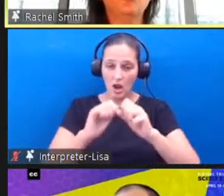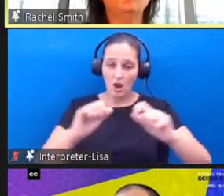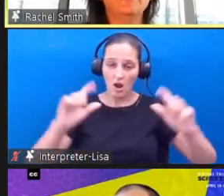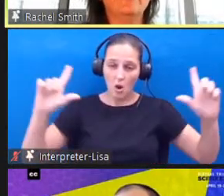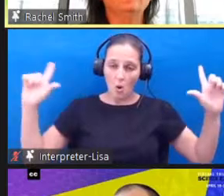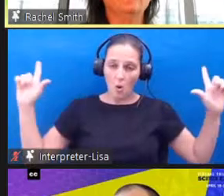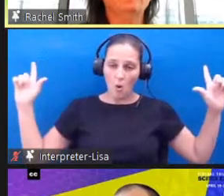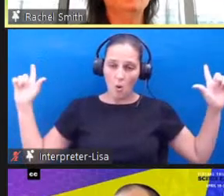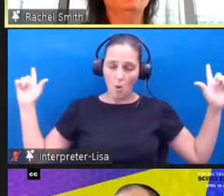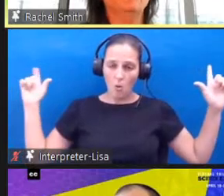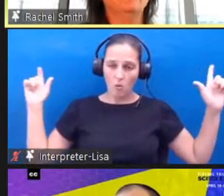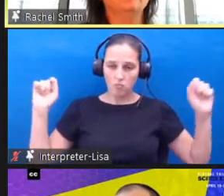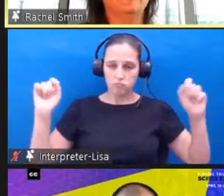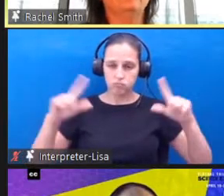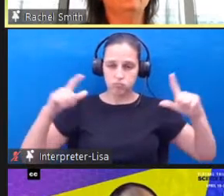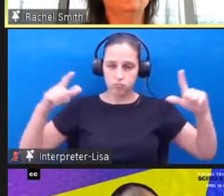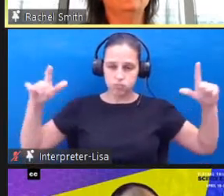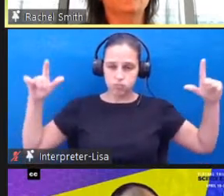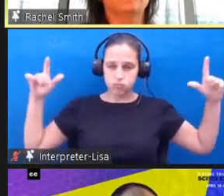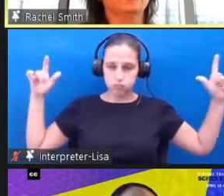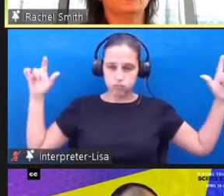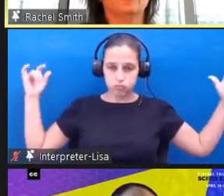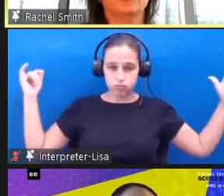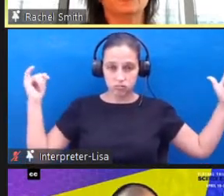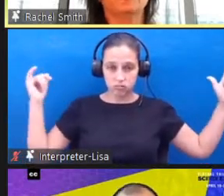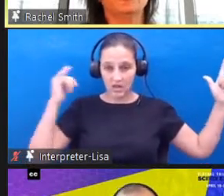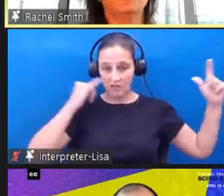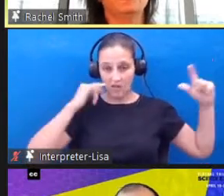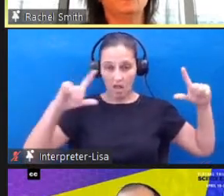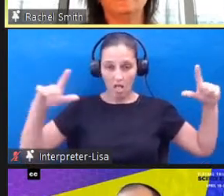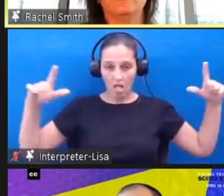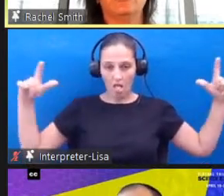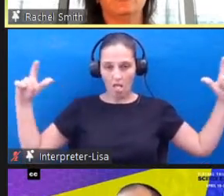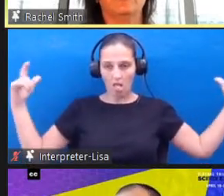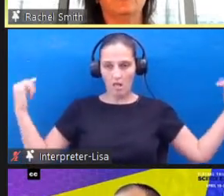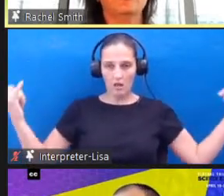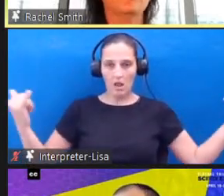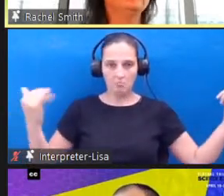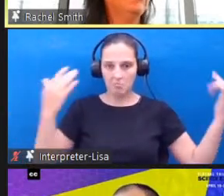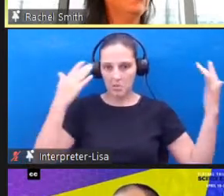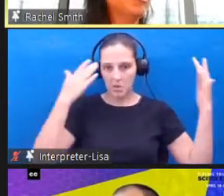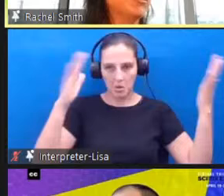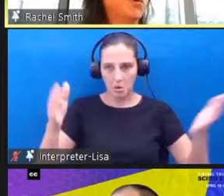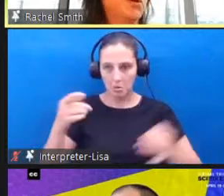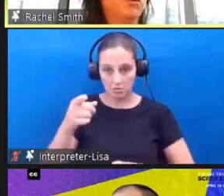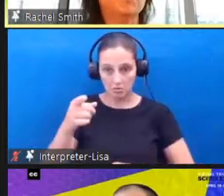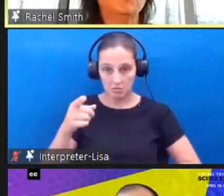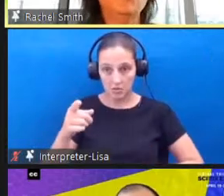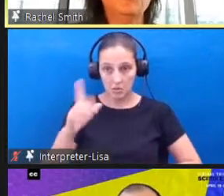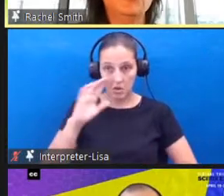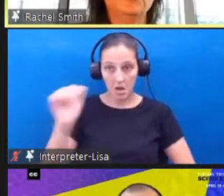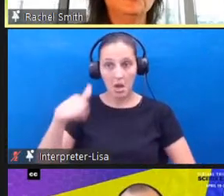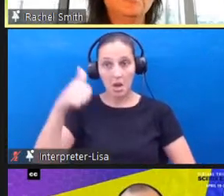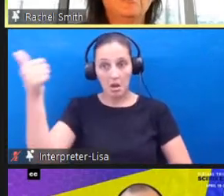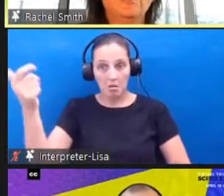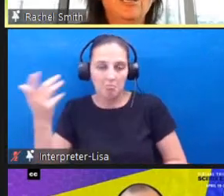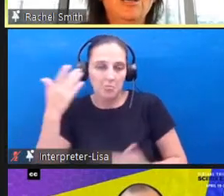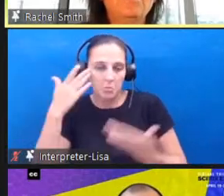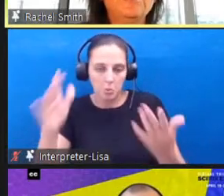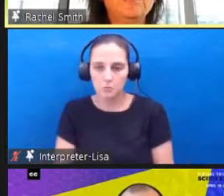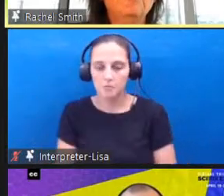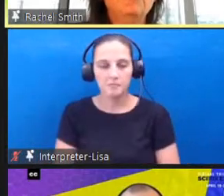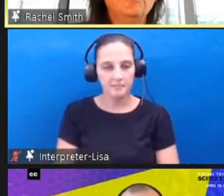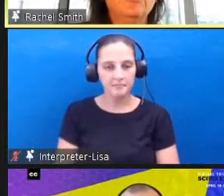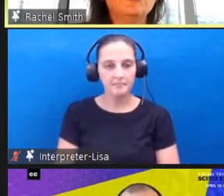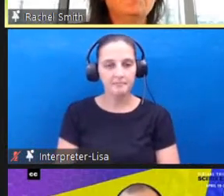can go all the way out there. And if you go beyond that, it's artificial, of course, because we don't know what's out here. Is there a multiverse? Who knows? We don't